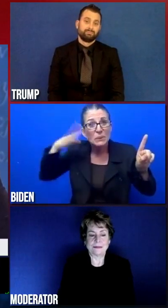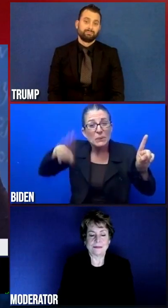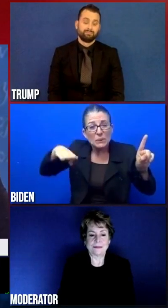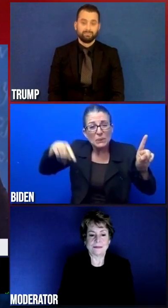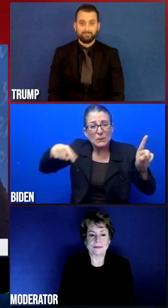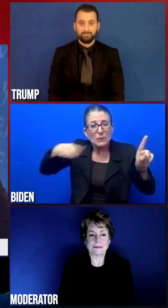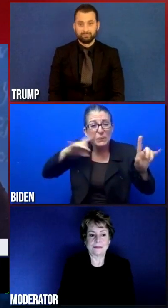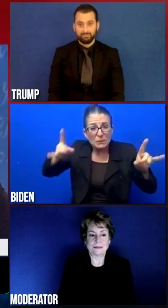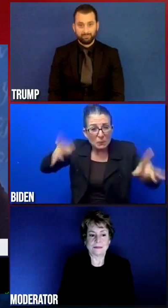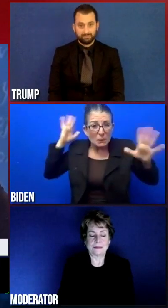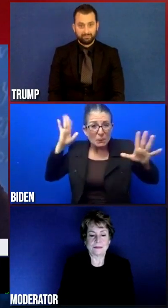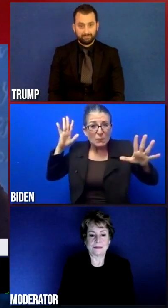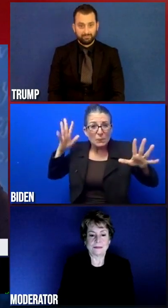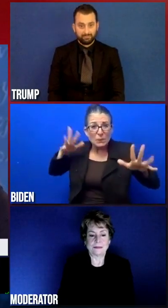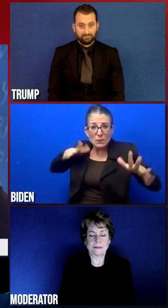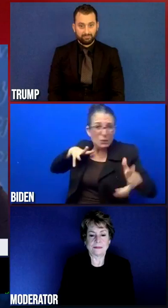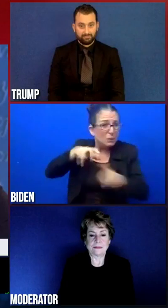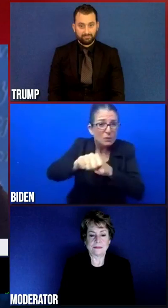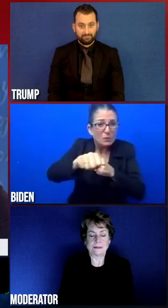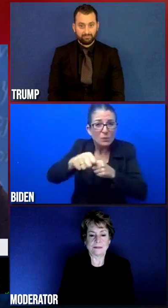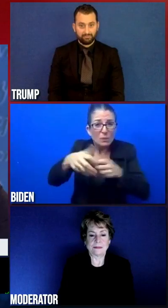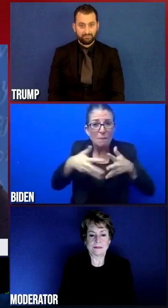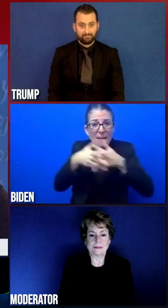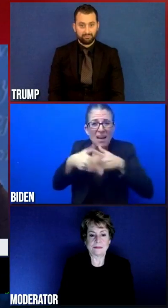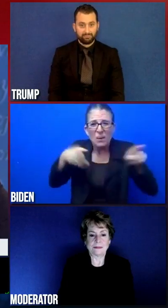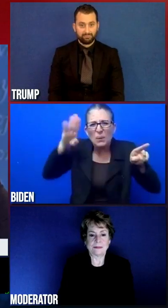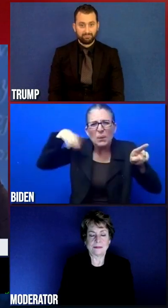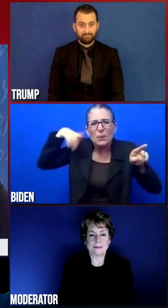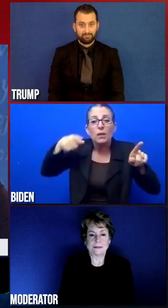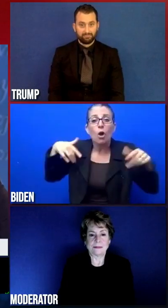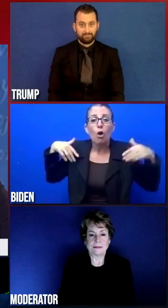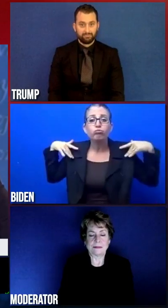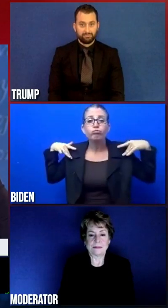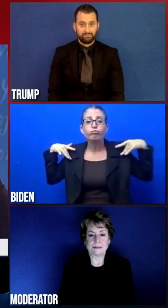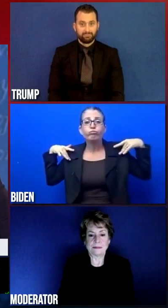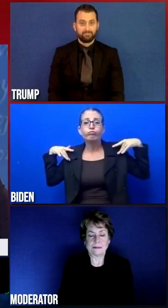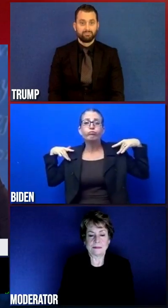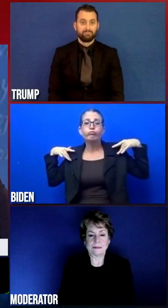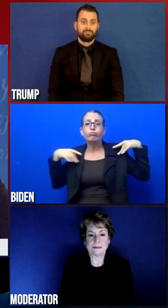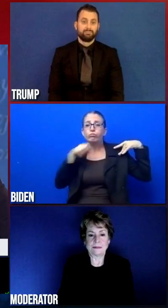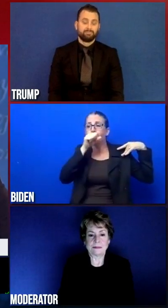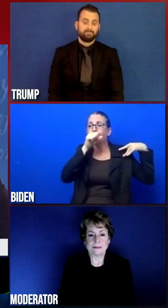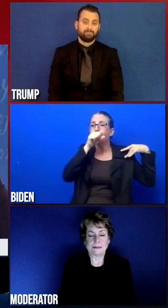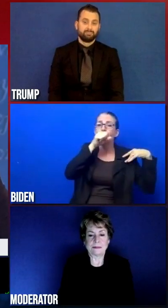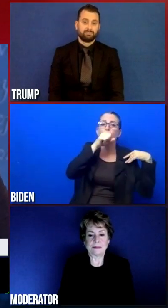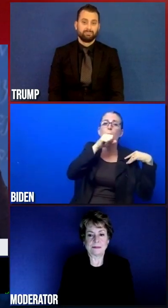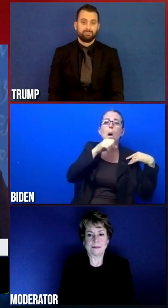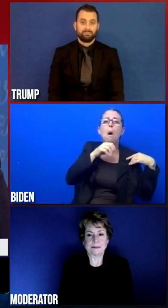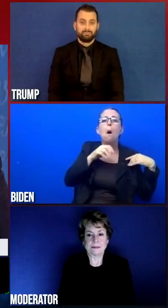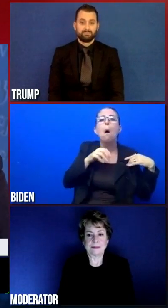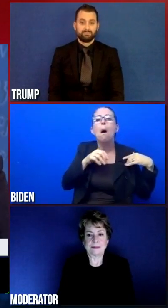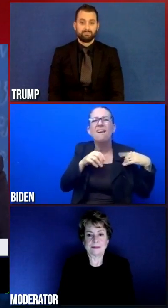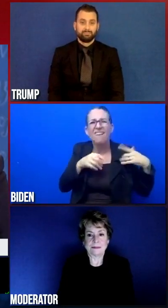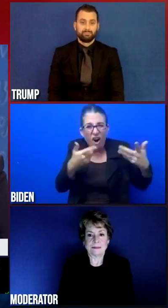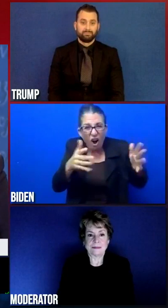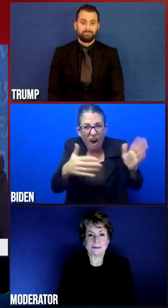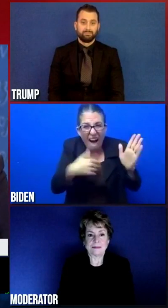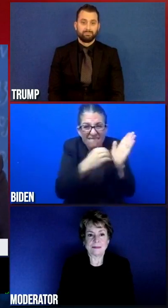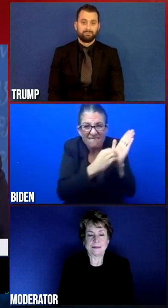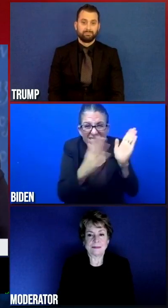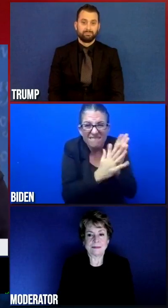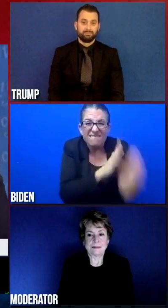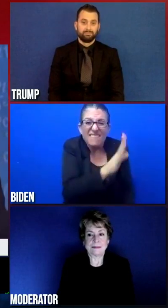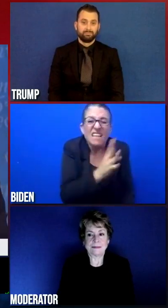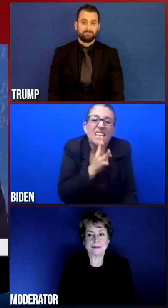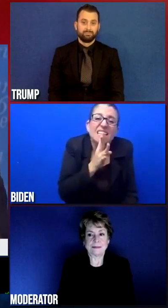February, and he didn't even tell you. He's on record as saying it. He panicked or he just looked at the stock market, one of the